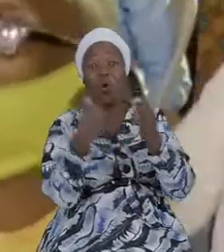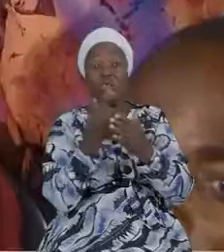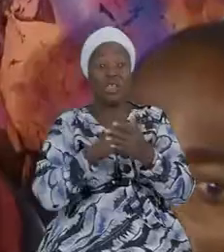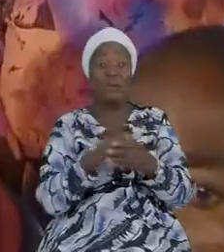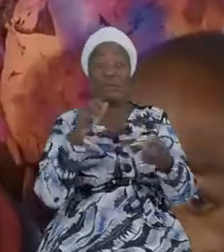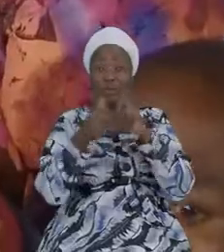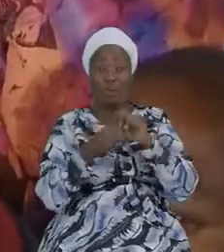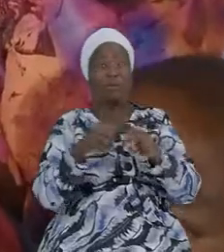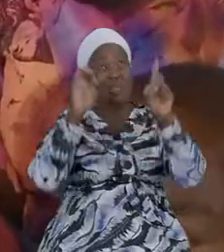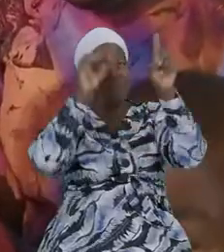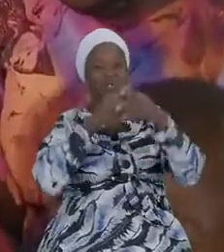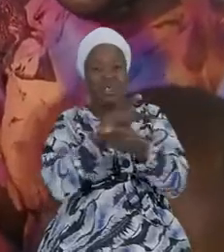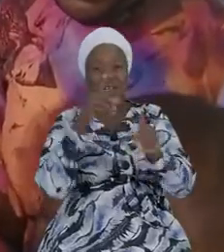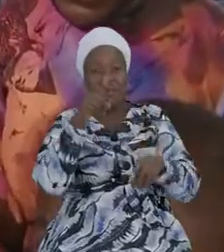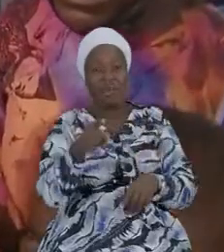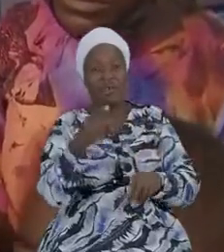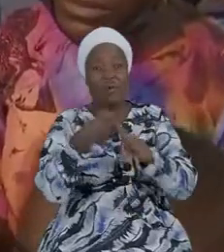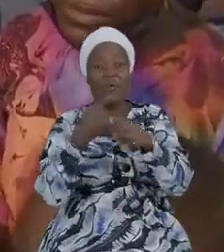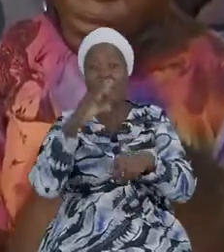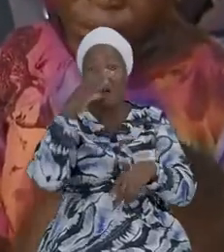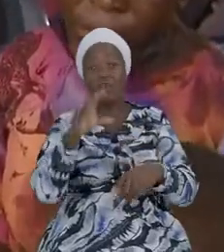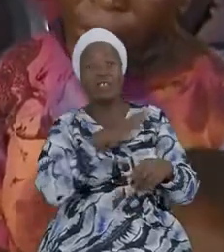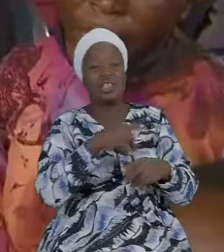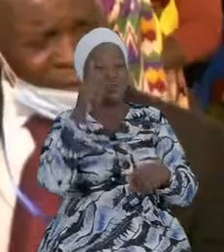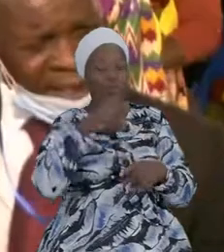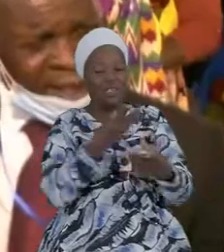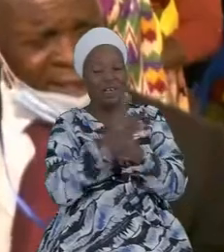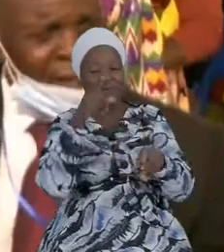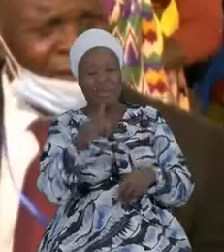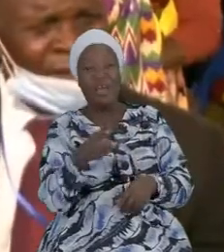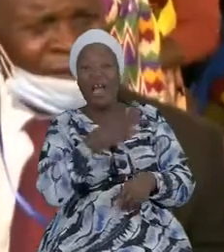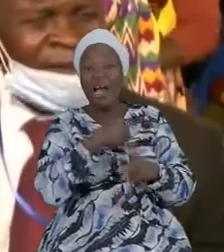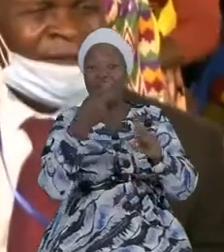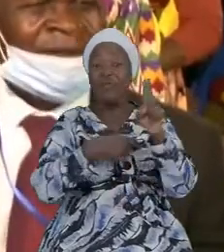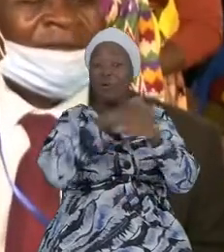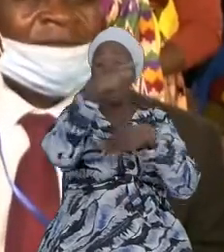he will deliver you. From their curse, he will deliver you. And from